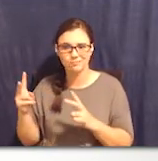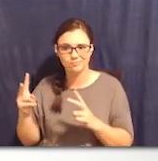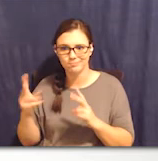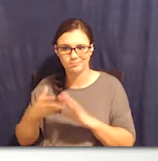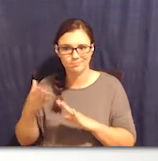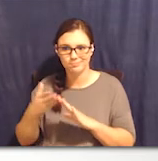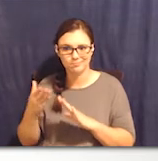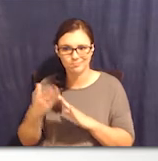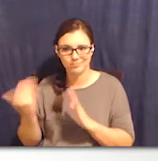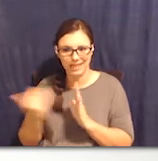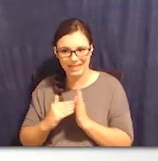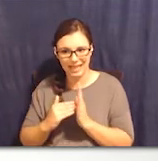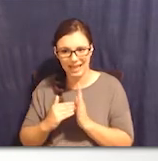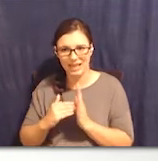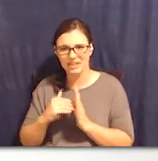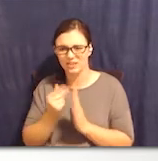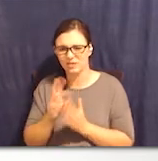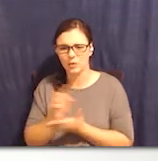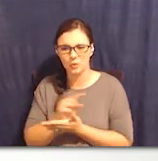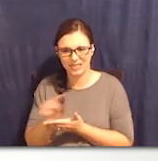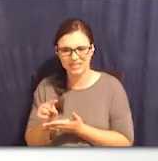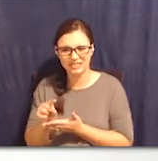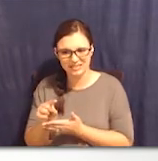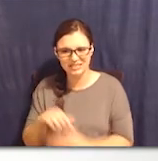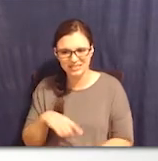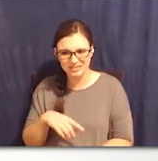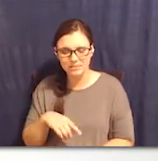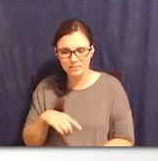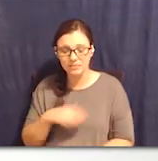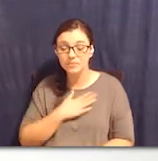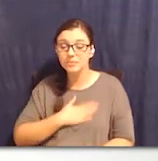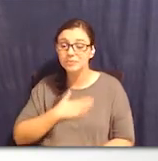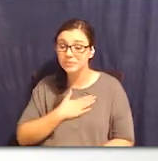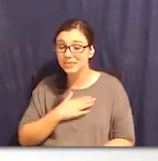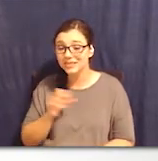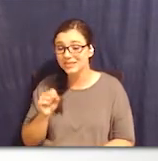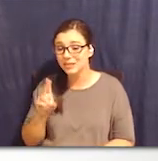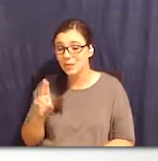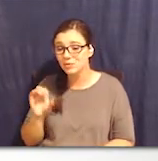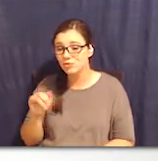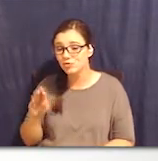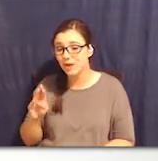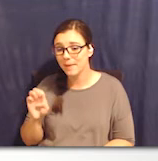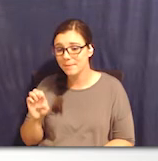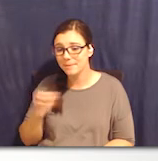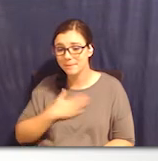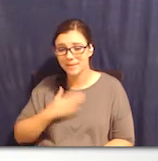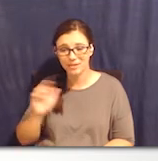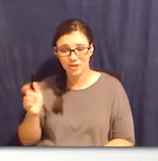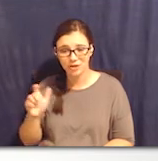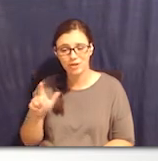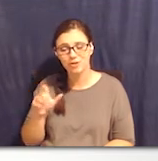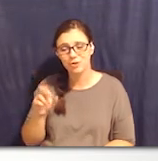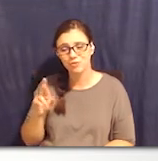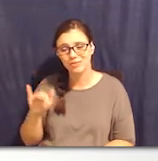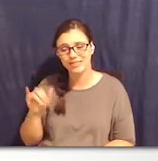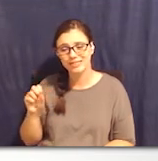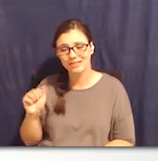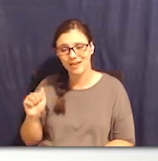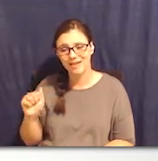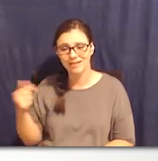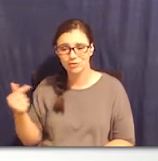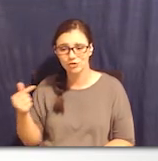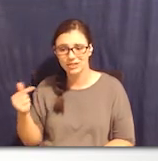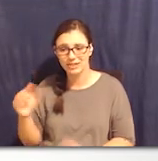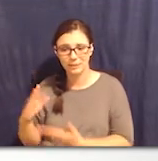undergoing maintenance, but it will be back in about a few weeks. And please subscribe to my